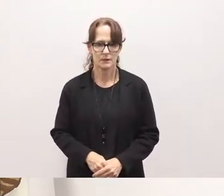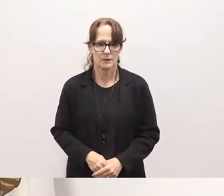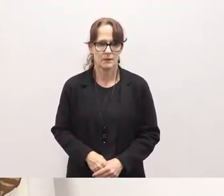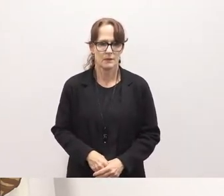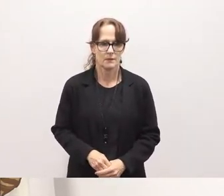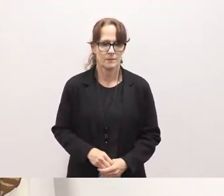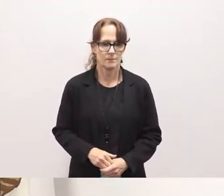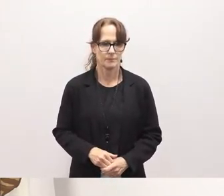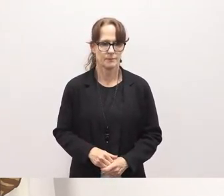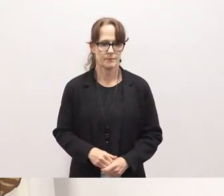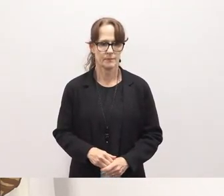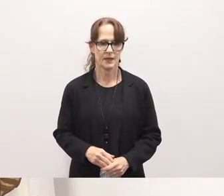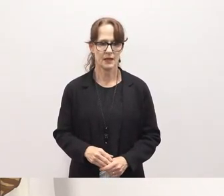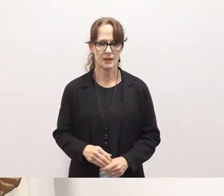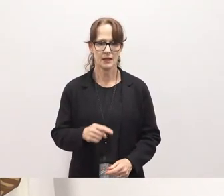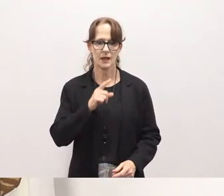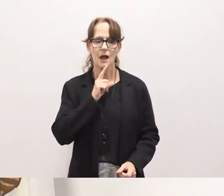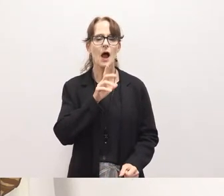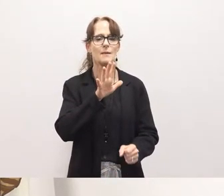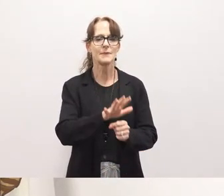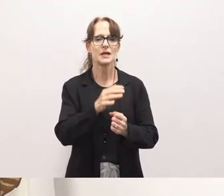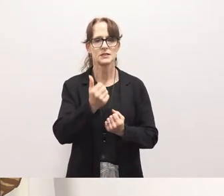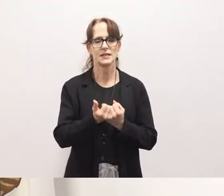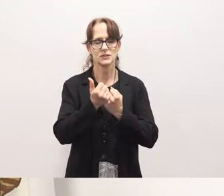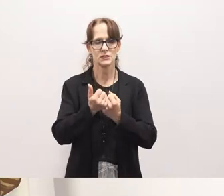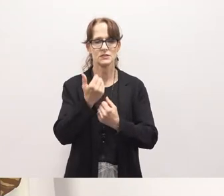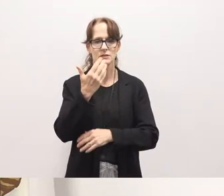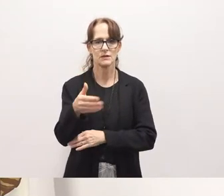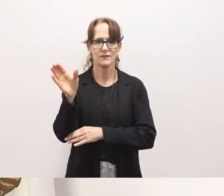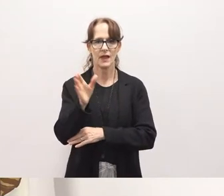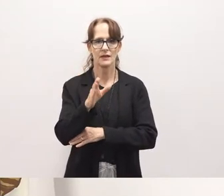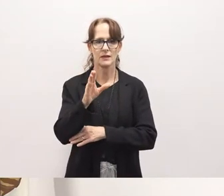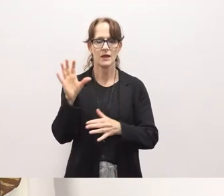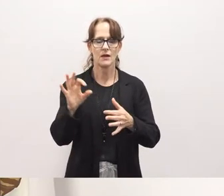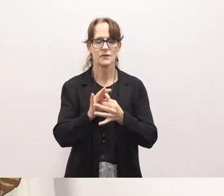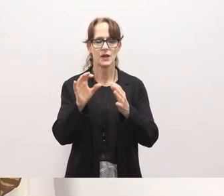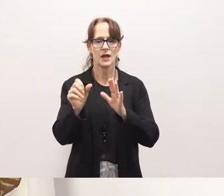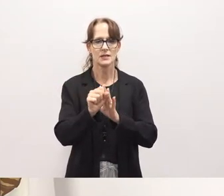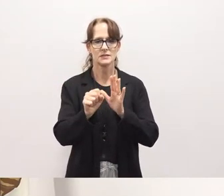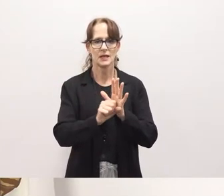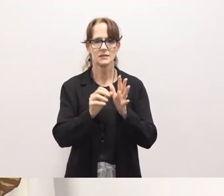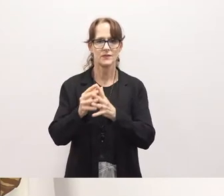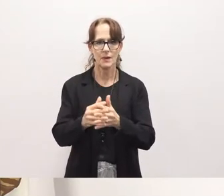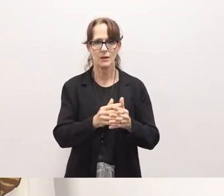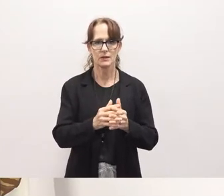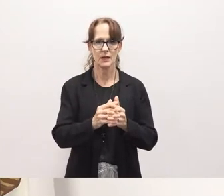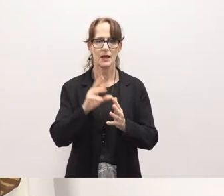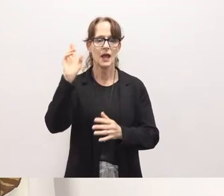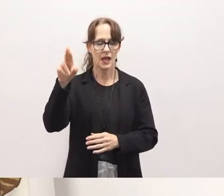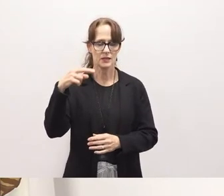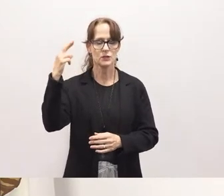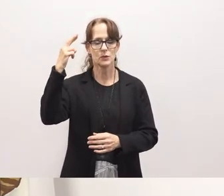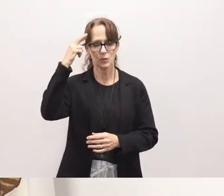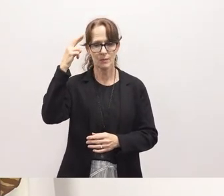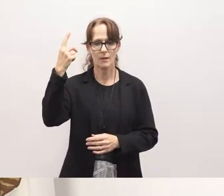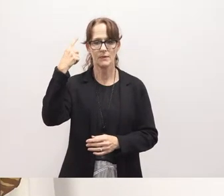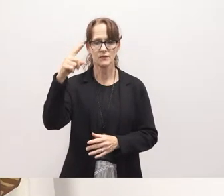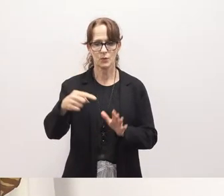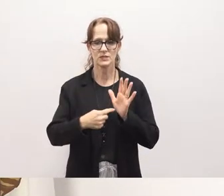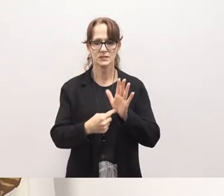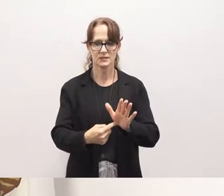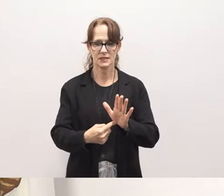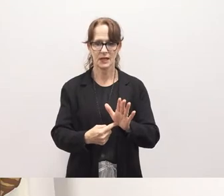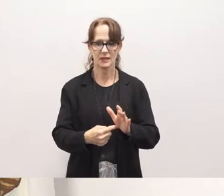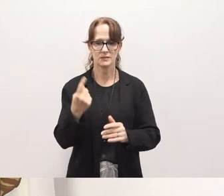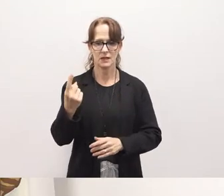Right hand over your heart. Ready? Begin. I pledge allegiance to the flag of the United States of America and to the republic